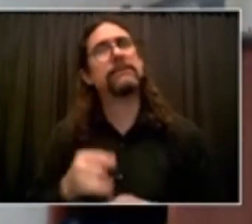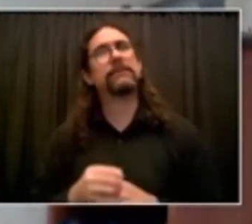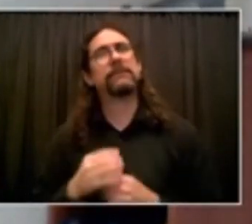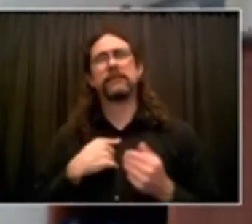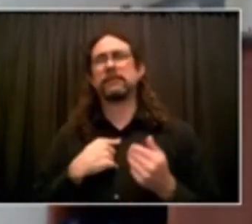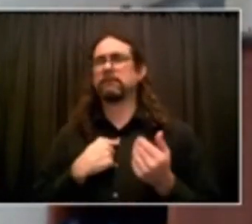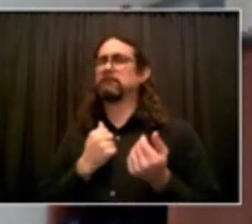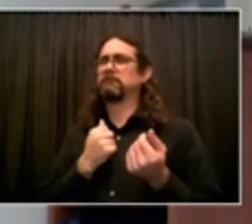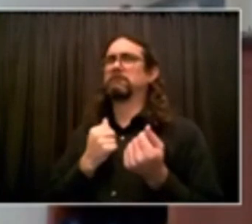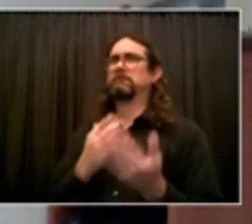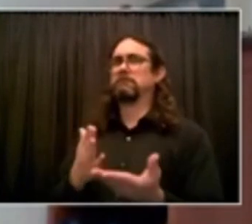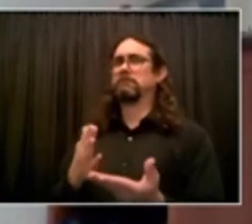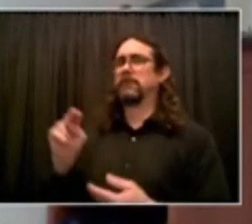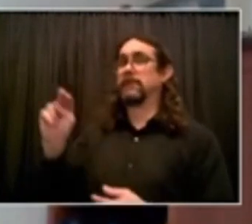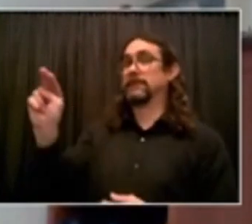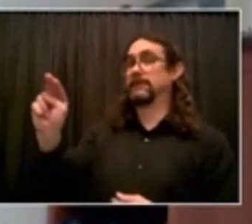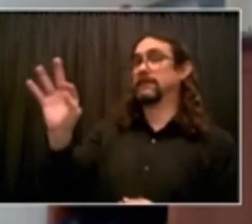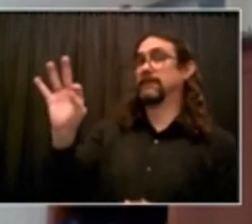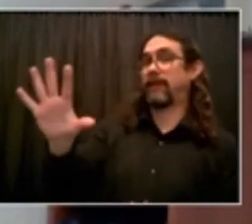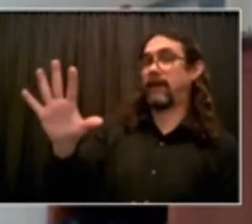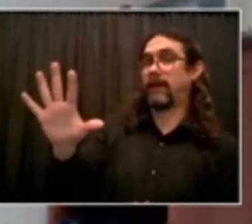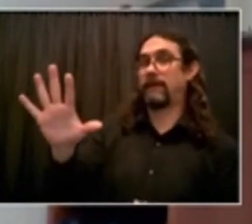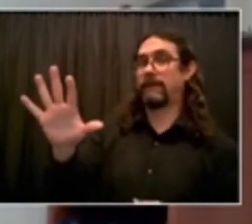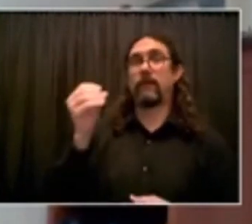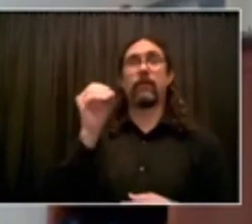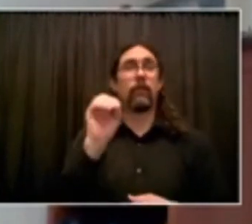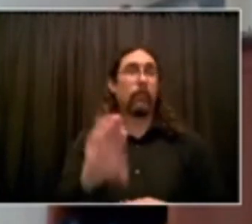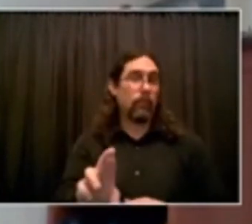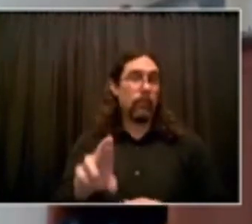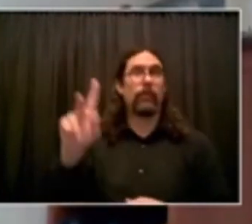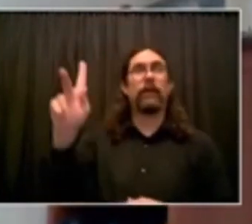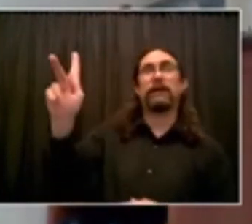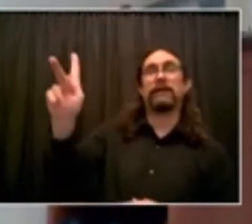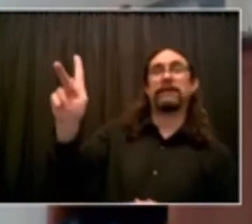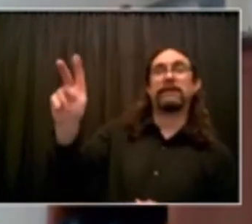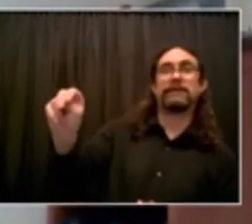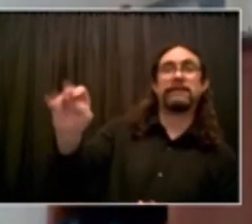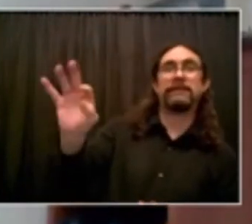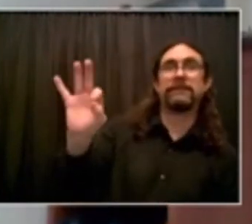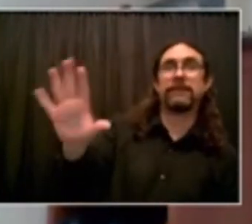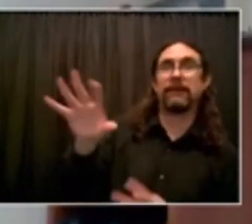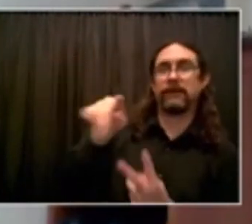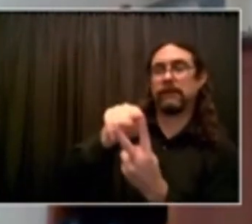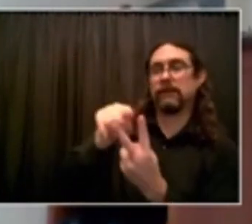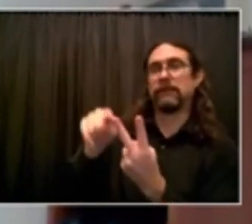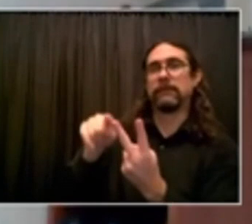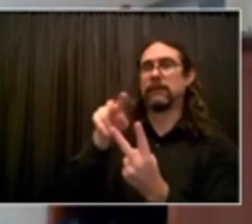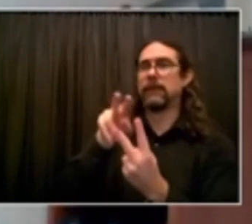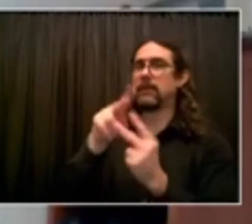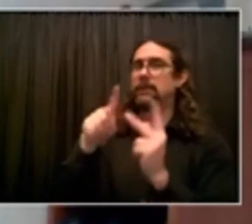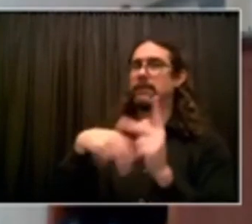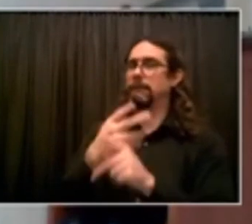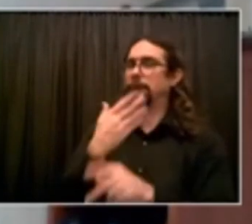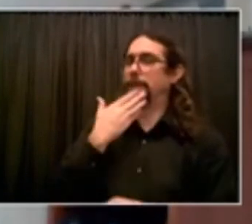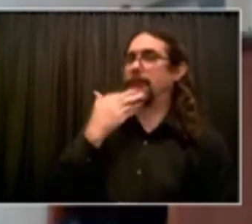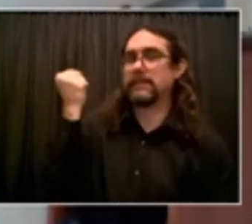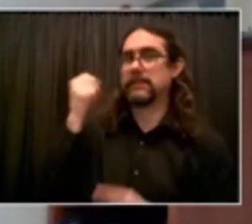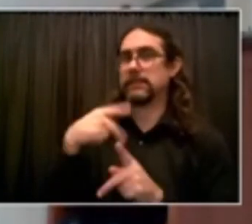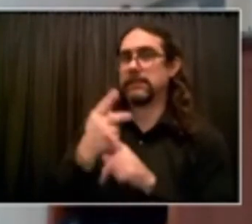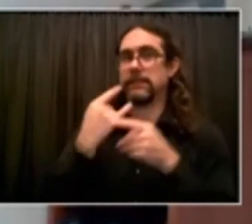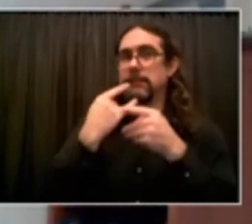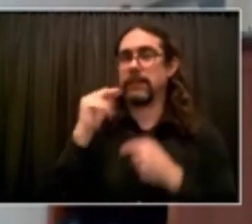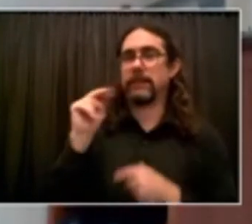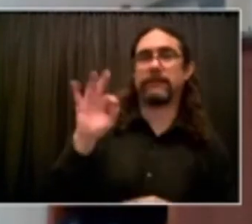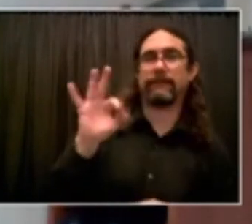fabricated are very, very good protection. Having good ventilation, whether you've got a HEPA